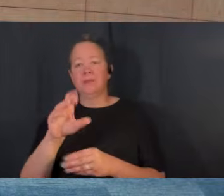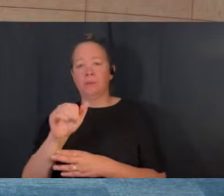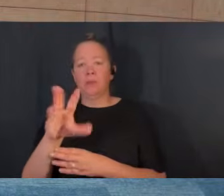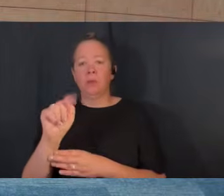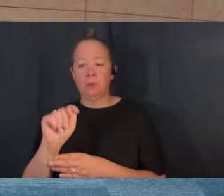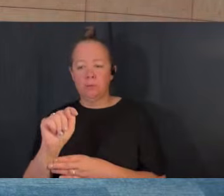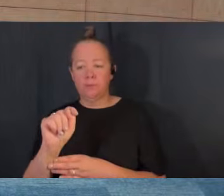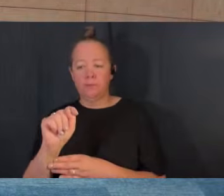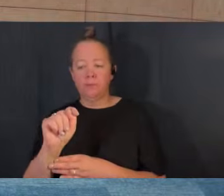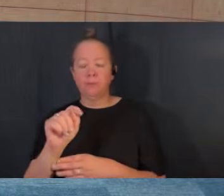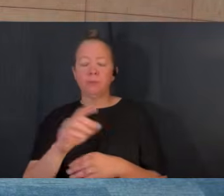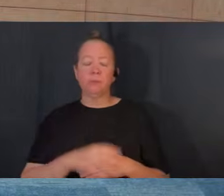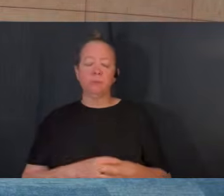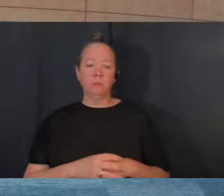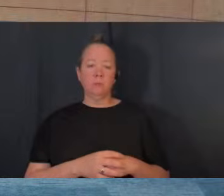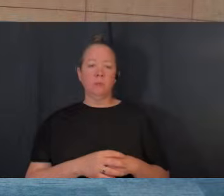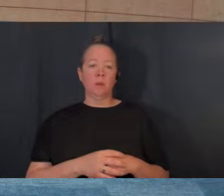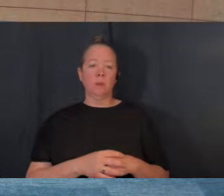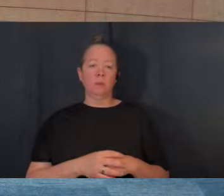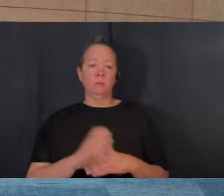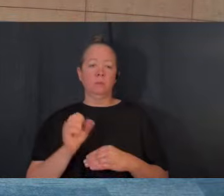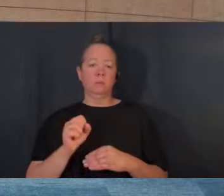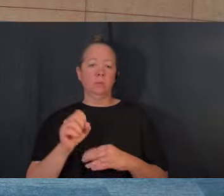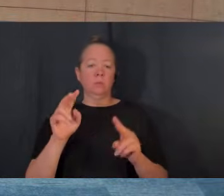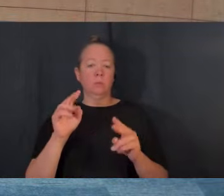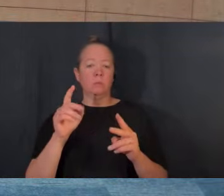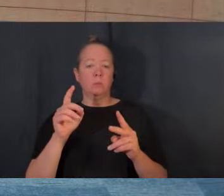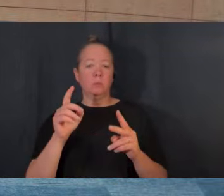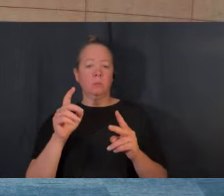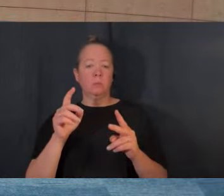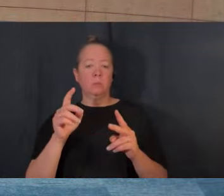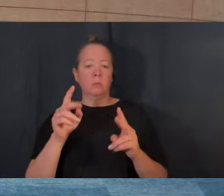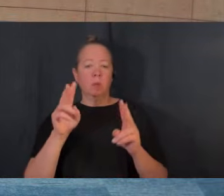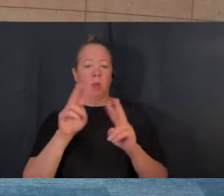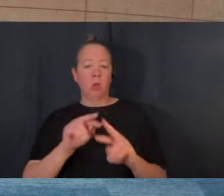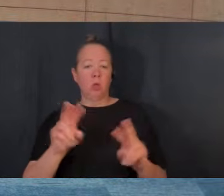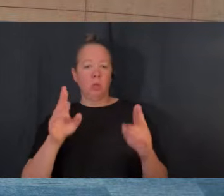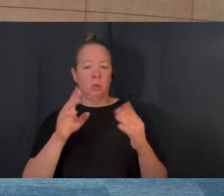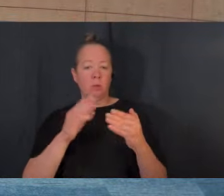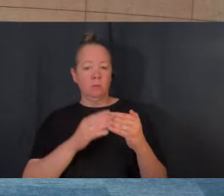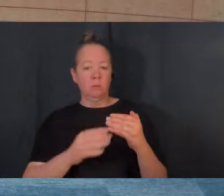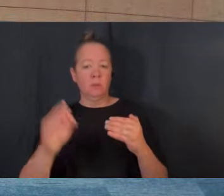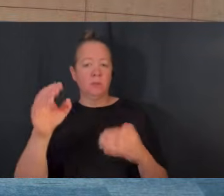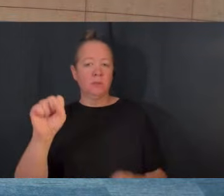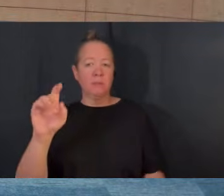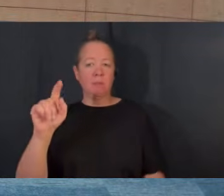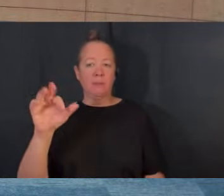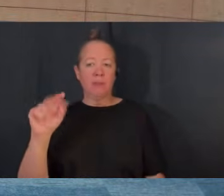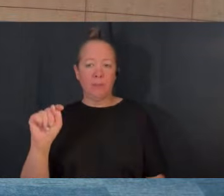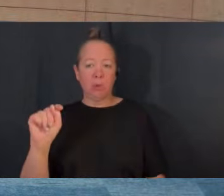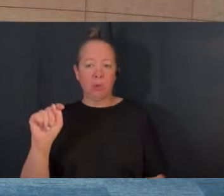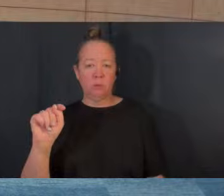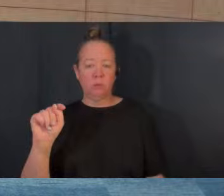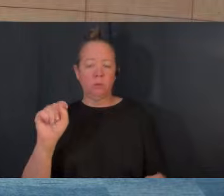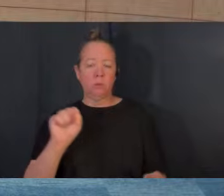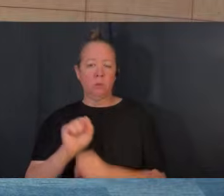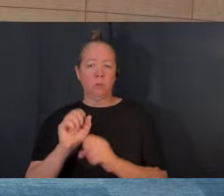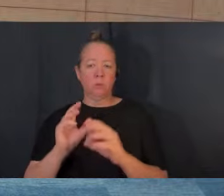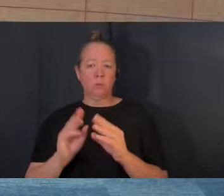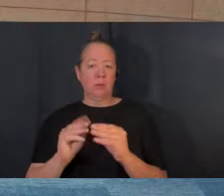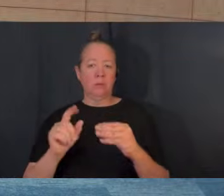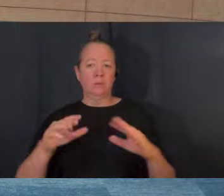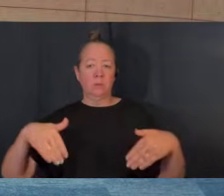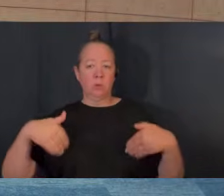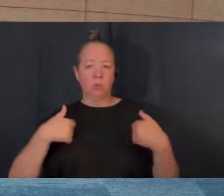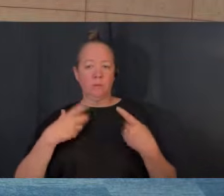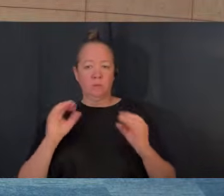Okay, looking a little bit further afield, in September's work session, so I don't have anything written down for September town meeting yet. For